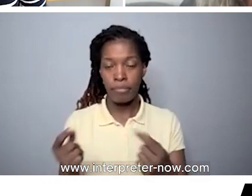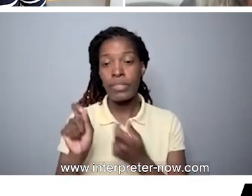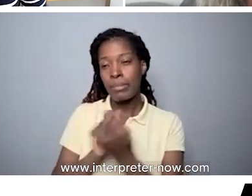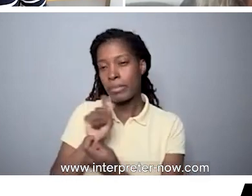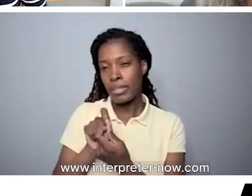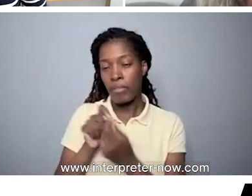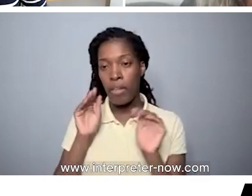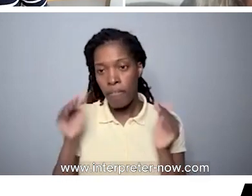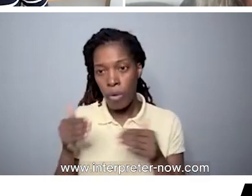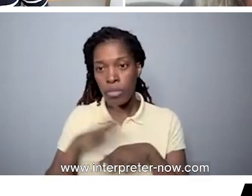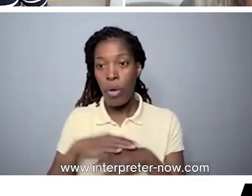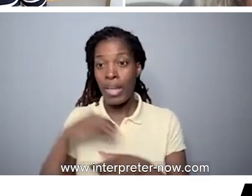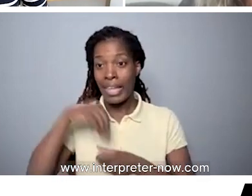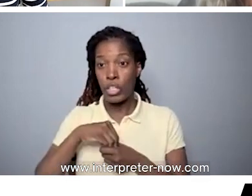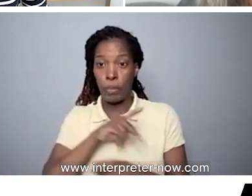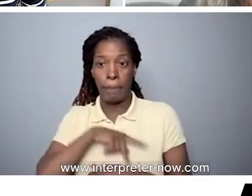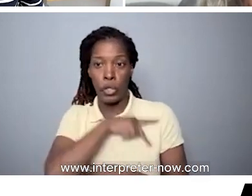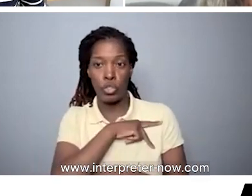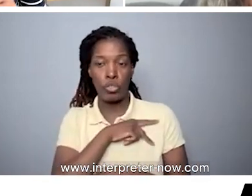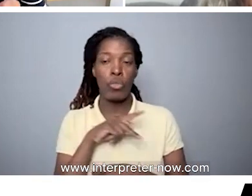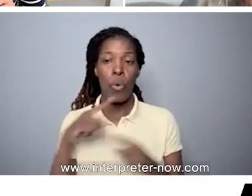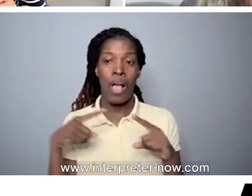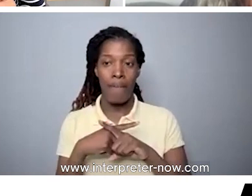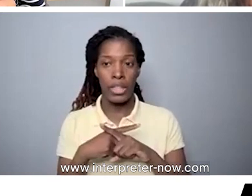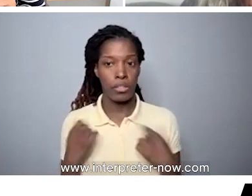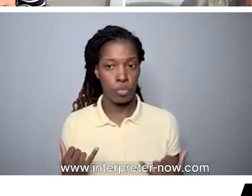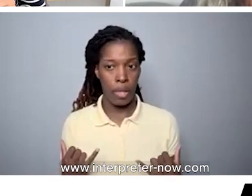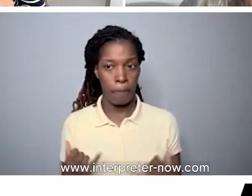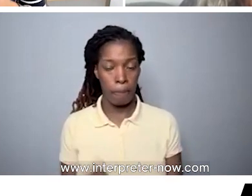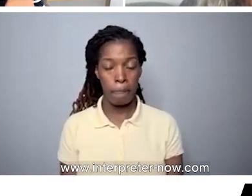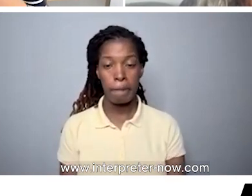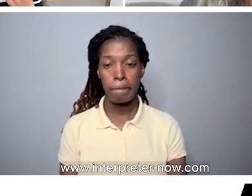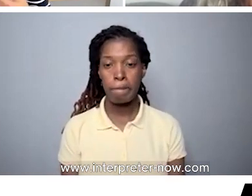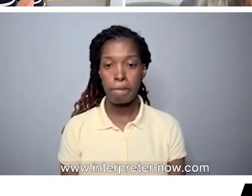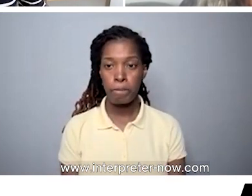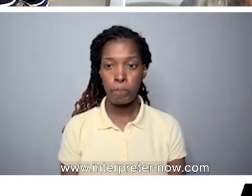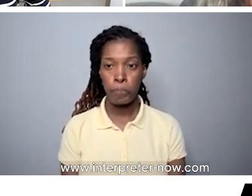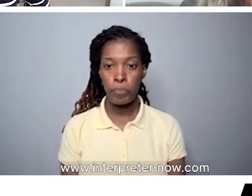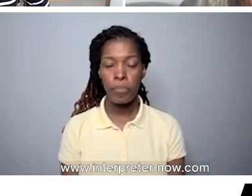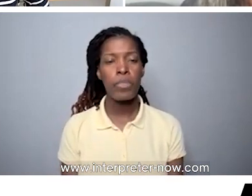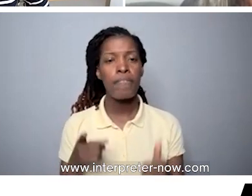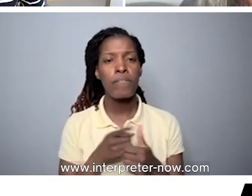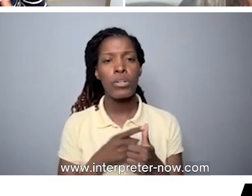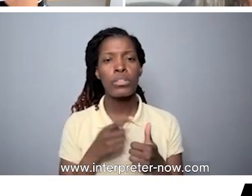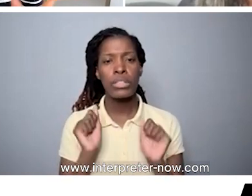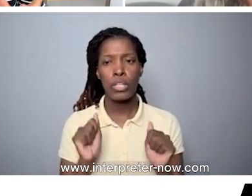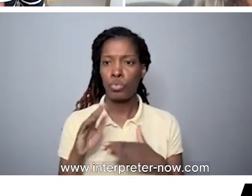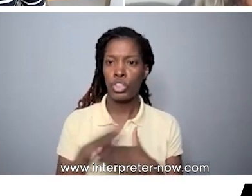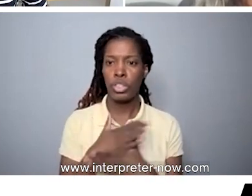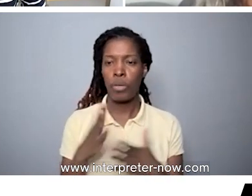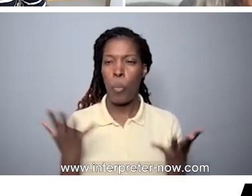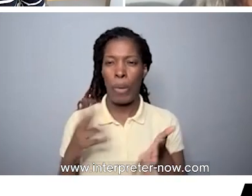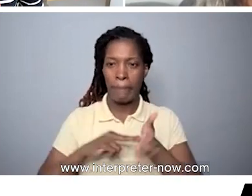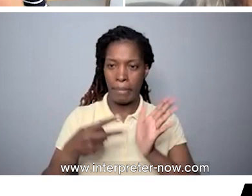on interpersonal conflict today. First, can you share what we mean when we